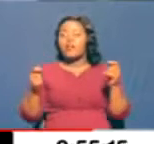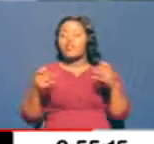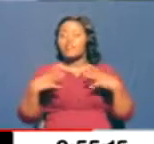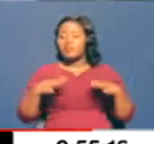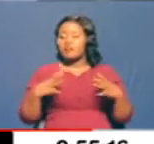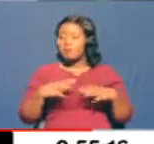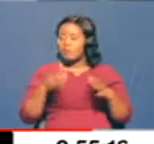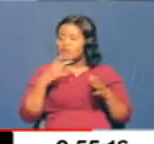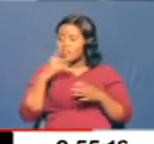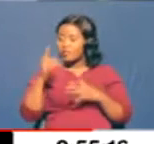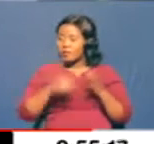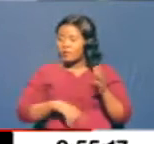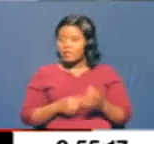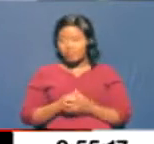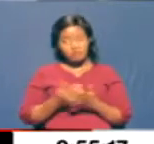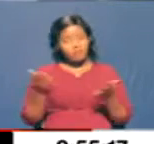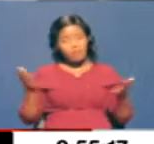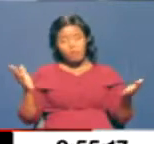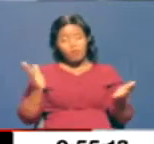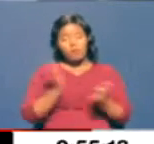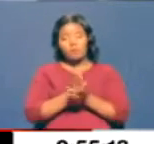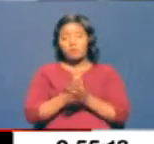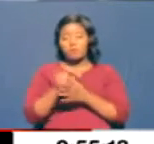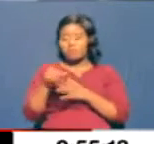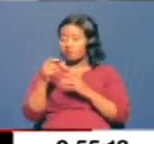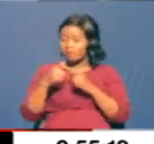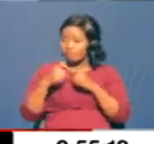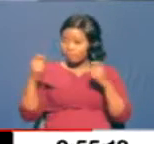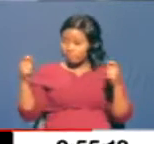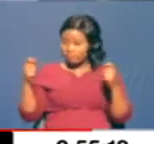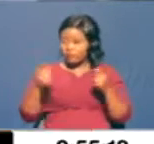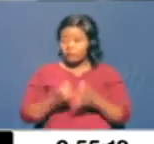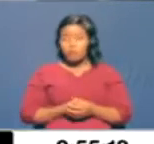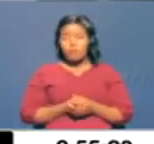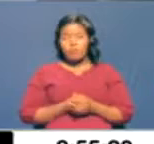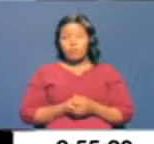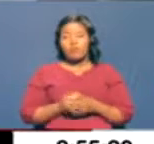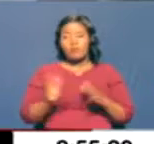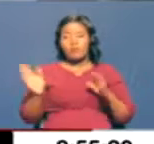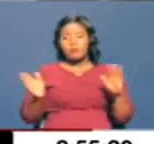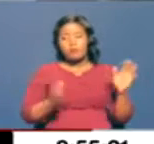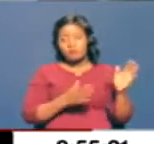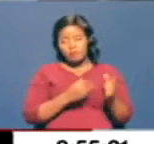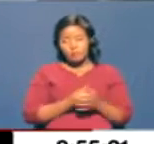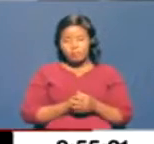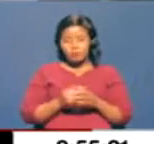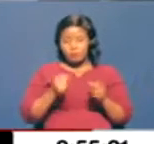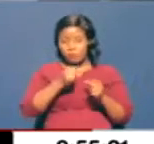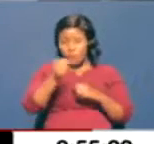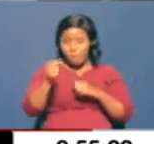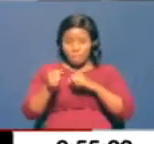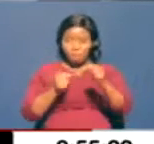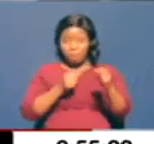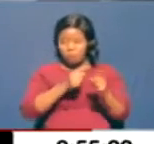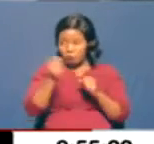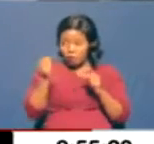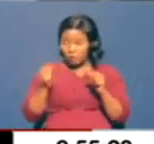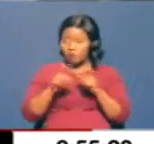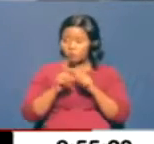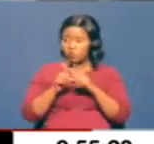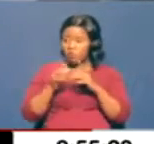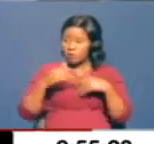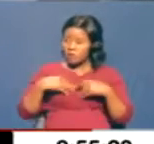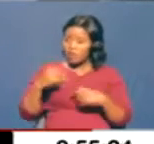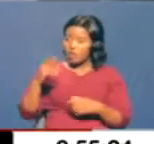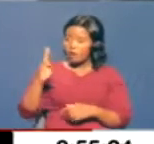that indeed Ndovuni cool. Now, to other matters, welterweight boxer Chrispine Murimi humbled Nepal's Dan